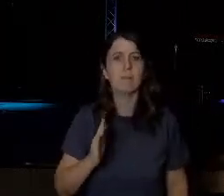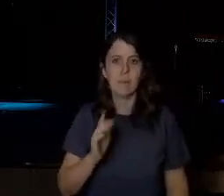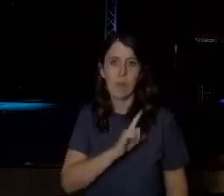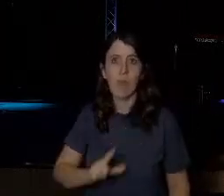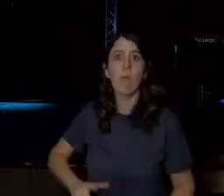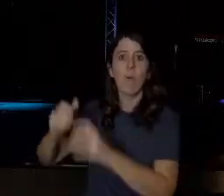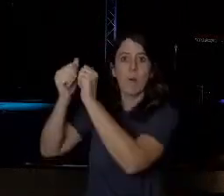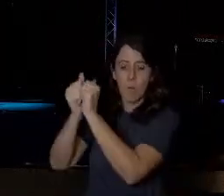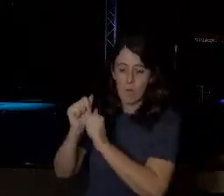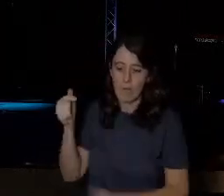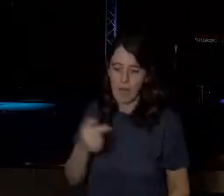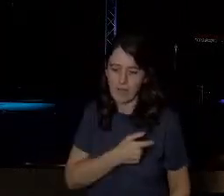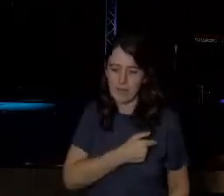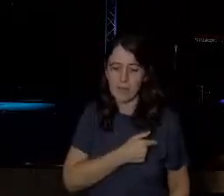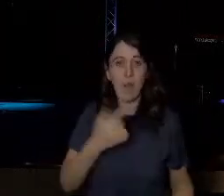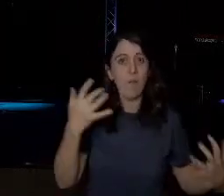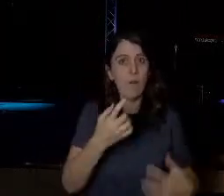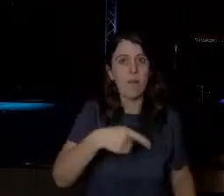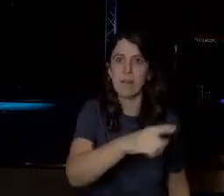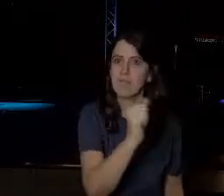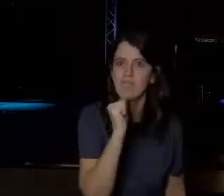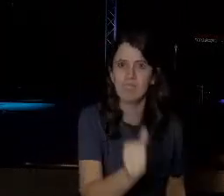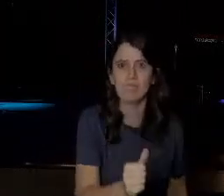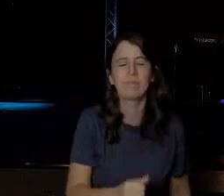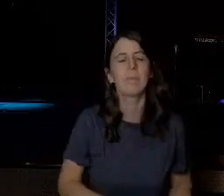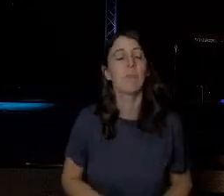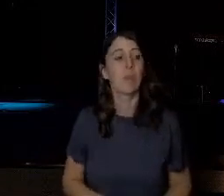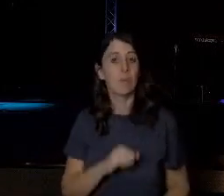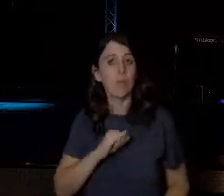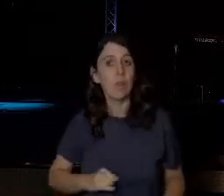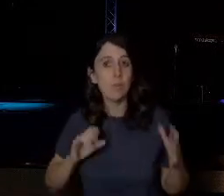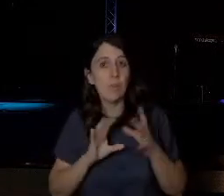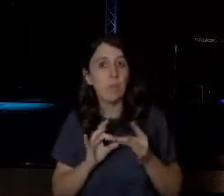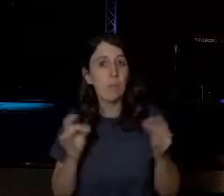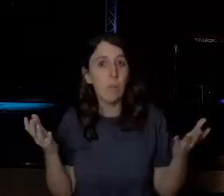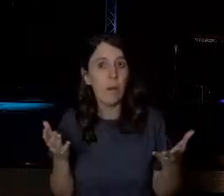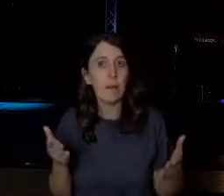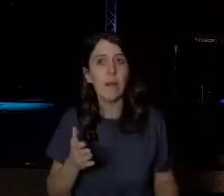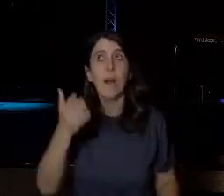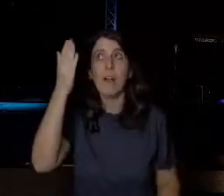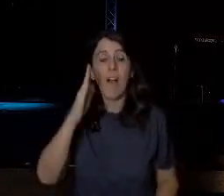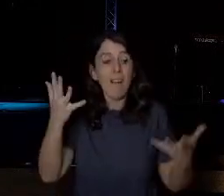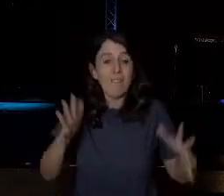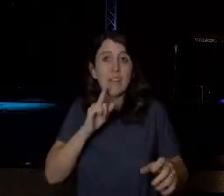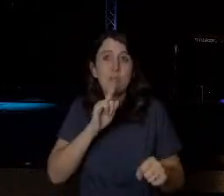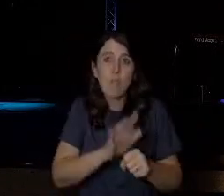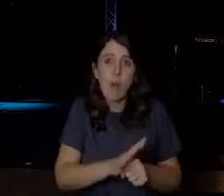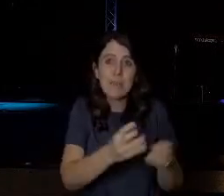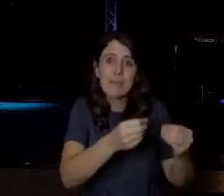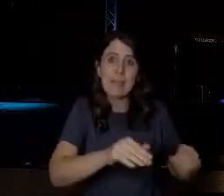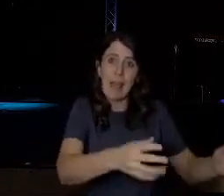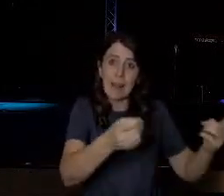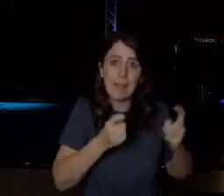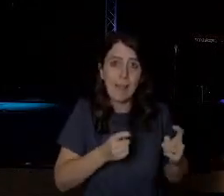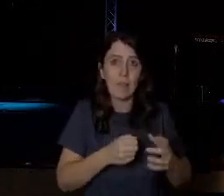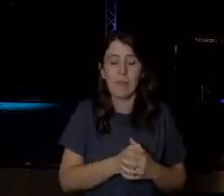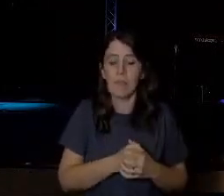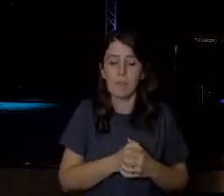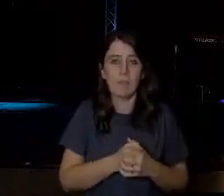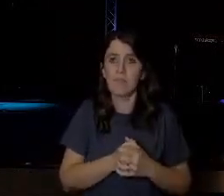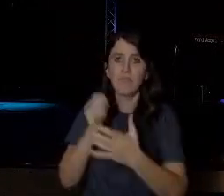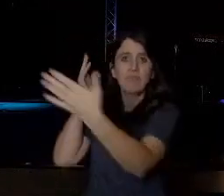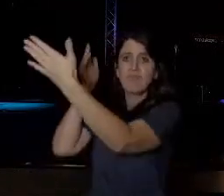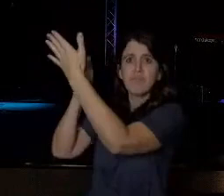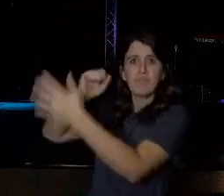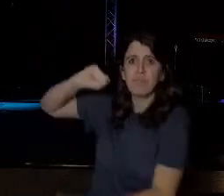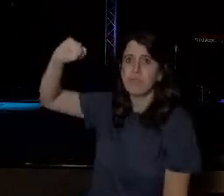of them. Essentially, what Joshua was saying here was, God has promised this land to us. Don't rebel against God. He